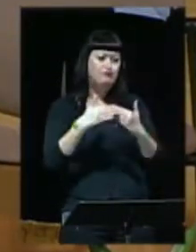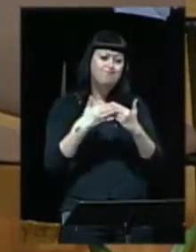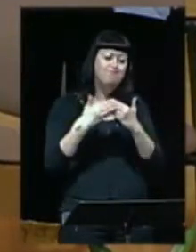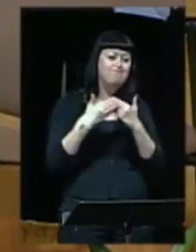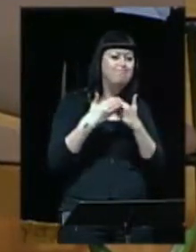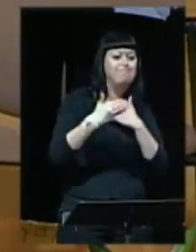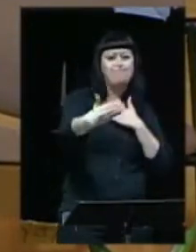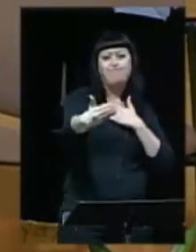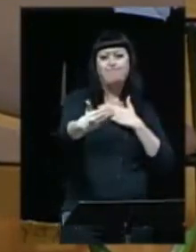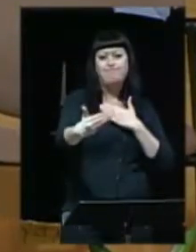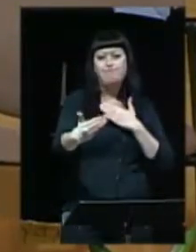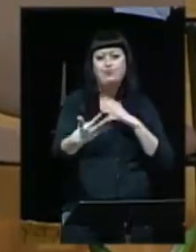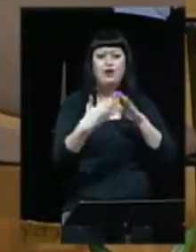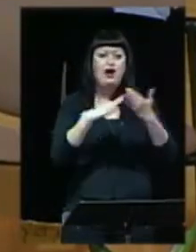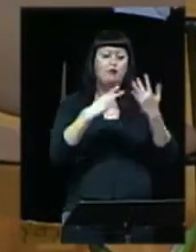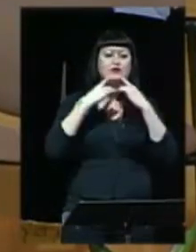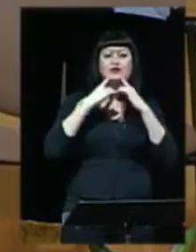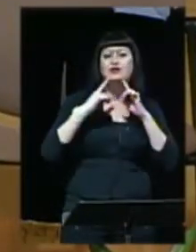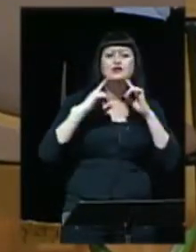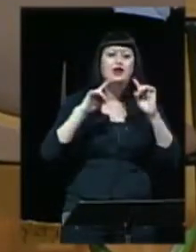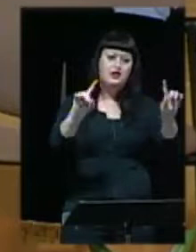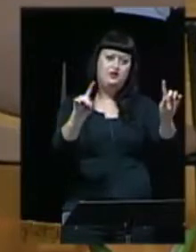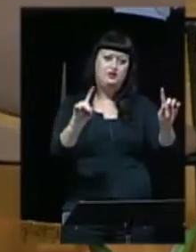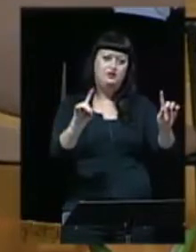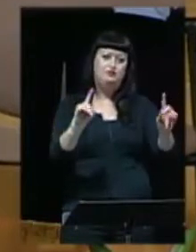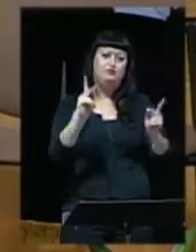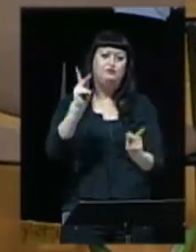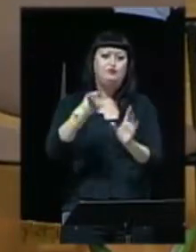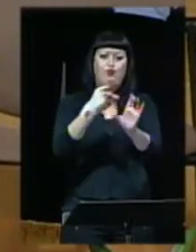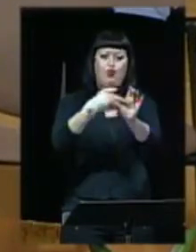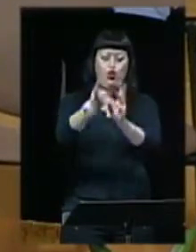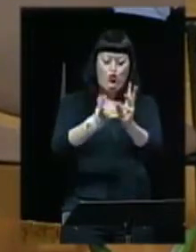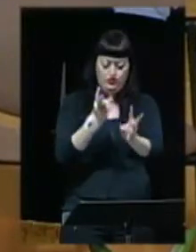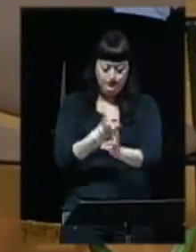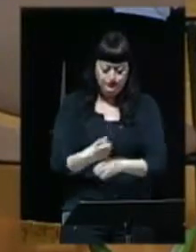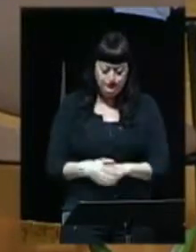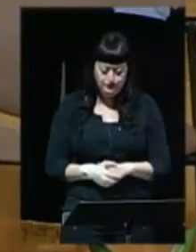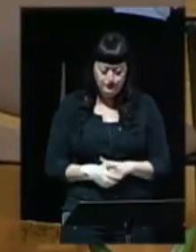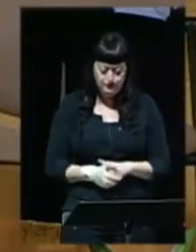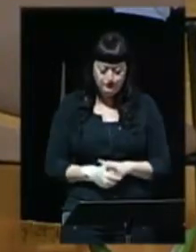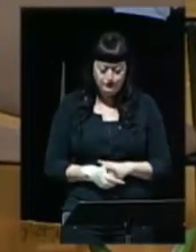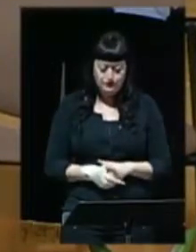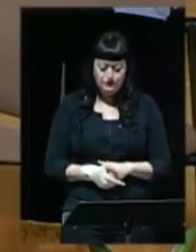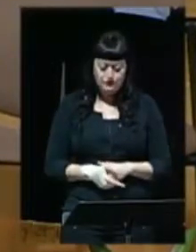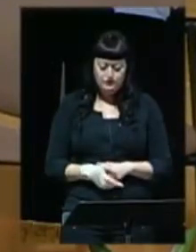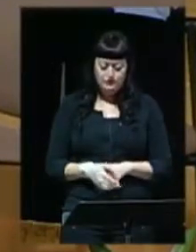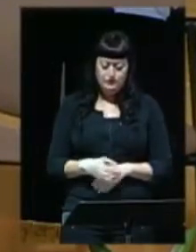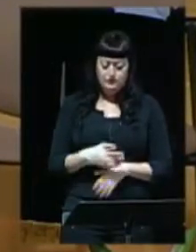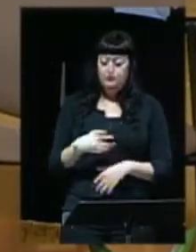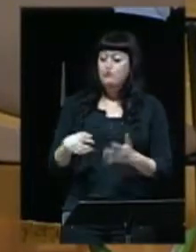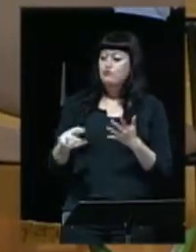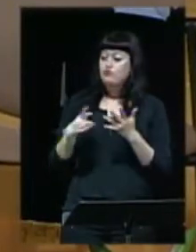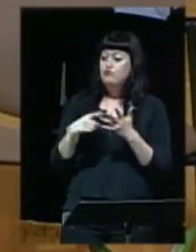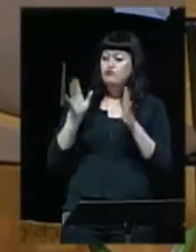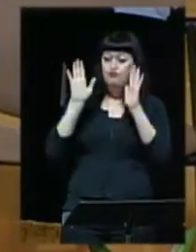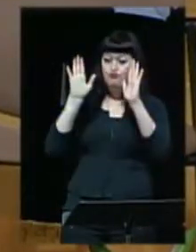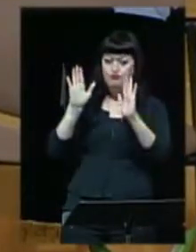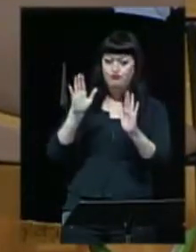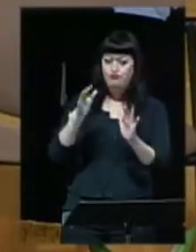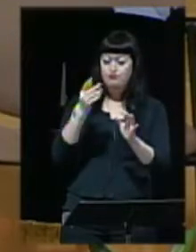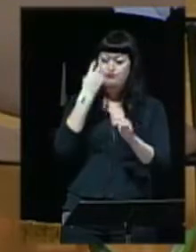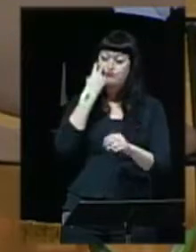journey in becoming successful and productive citizens in this world. We are great at making memories.